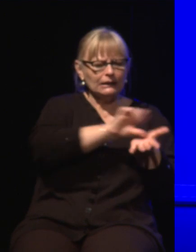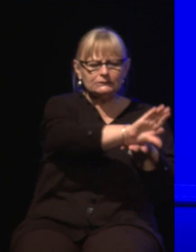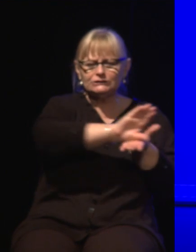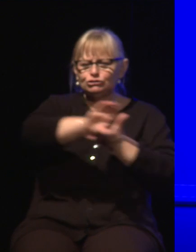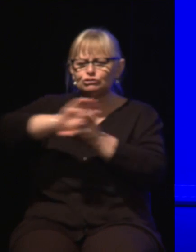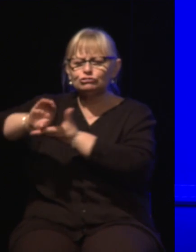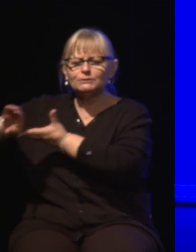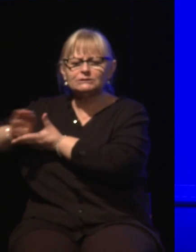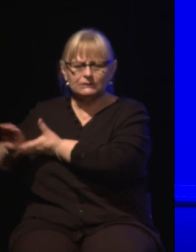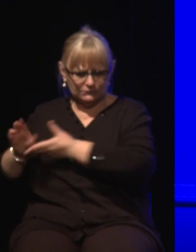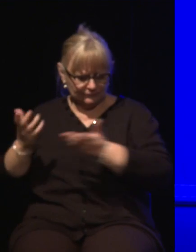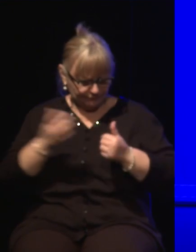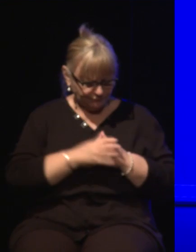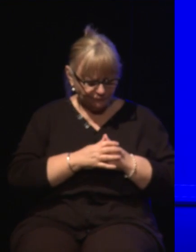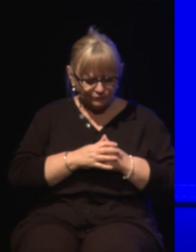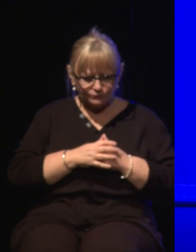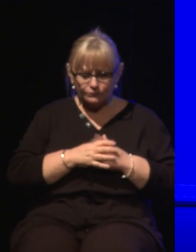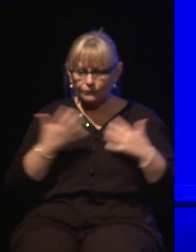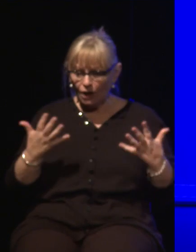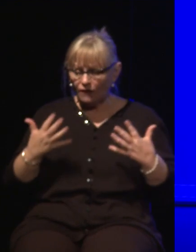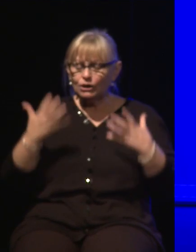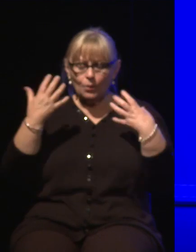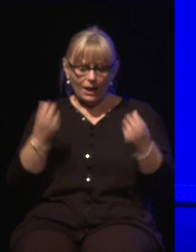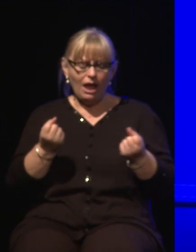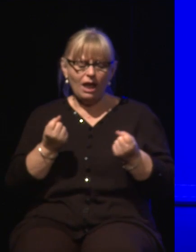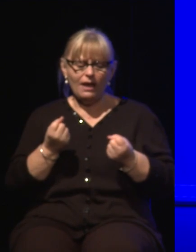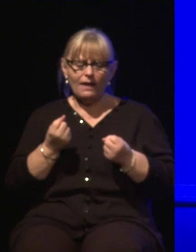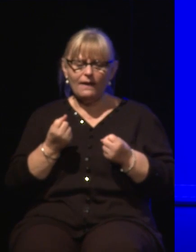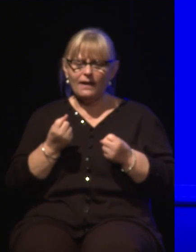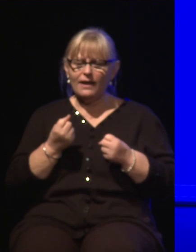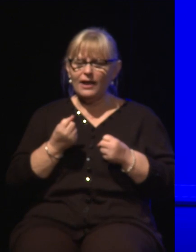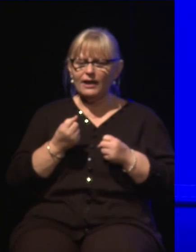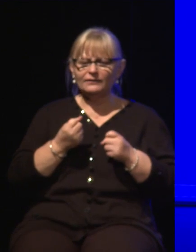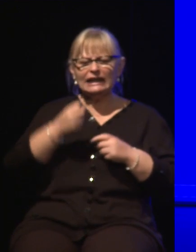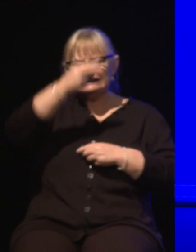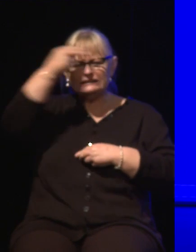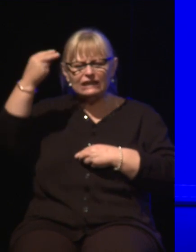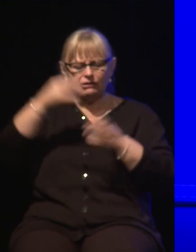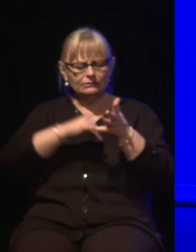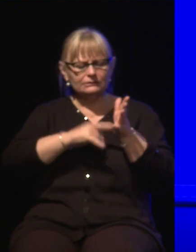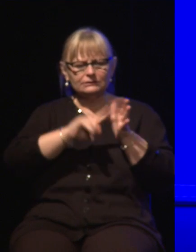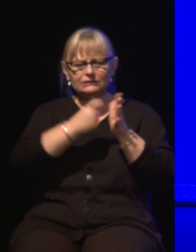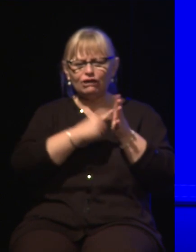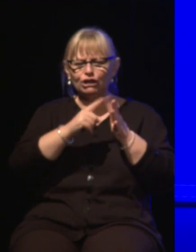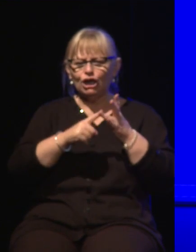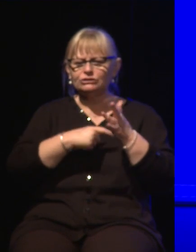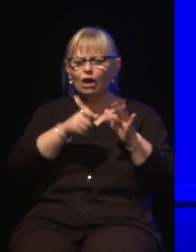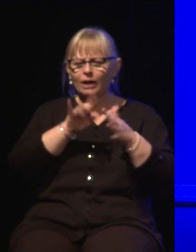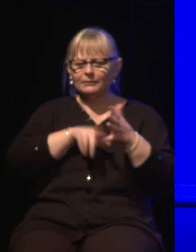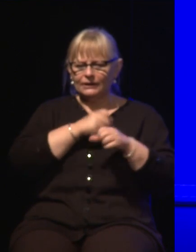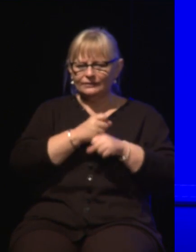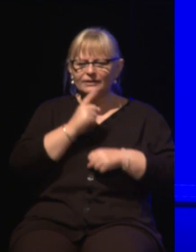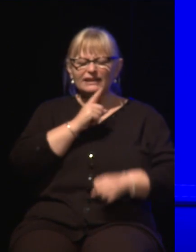As I said, we often have a lot of stereotyping of people who are unemployed. The most